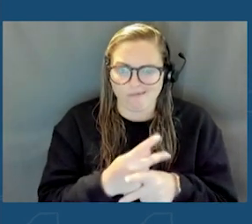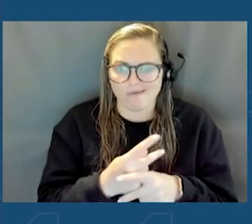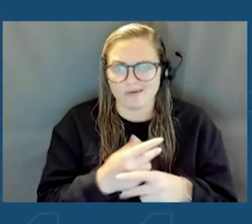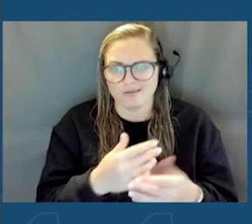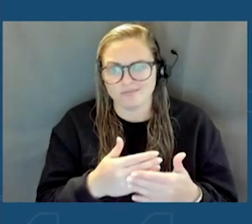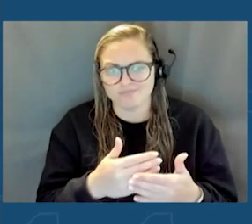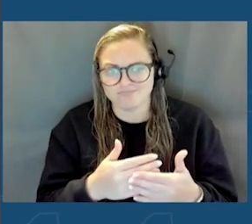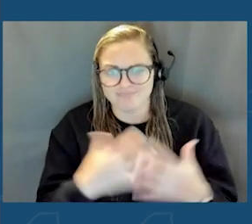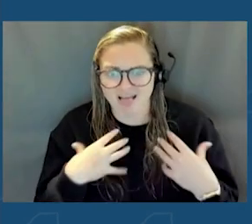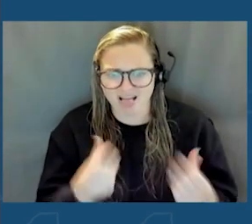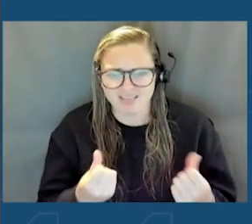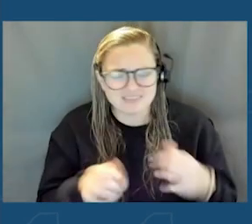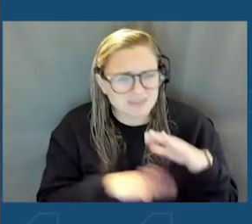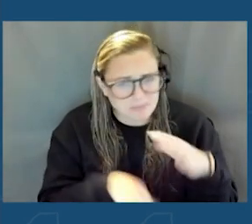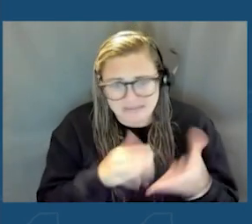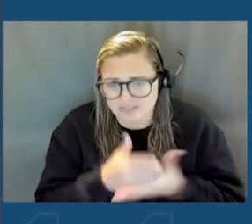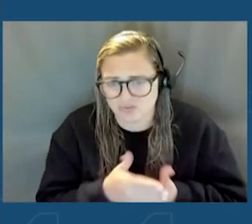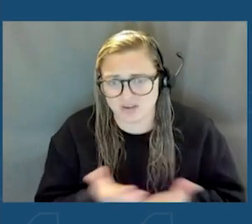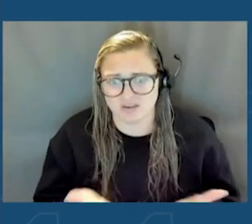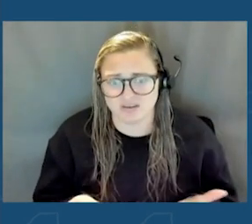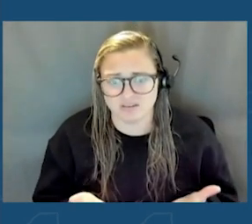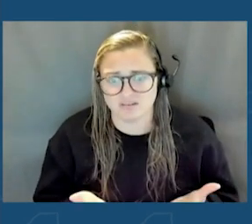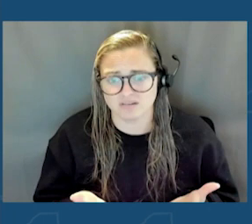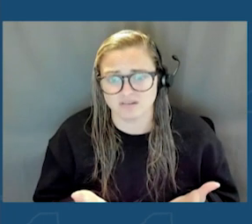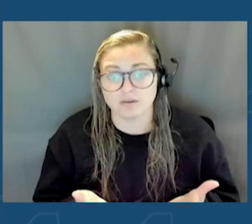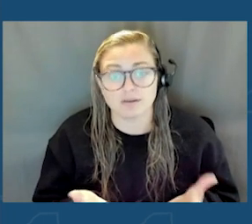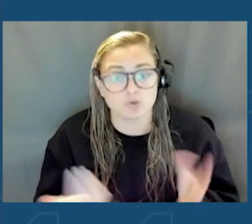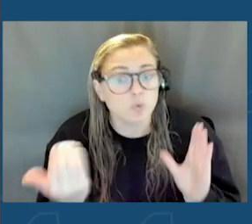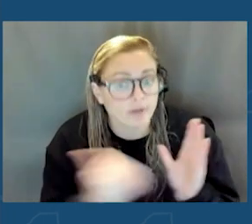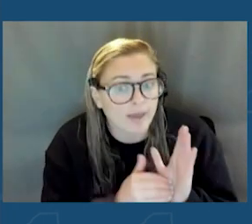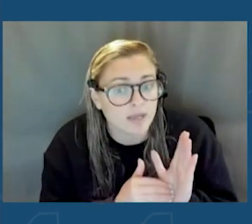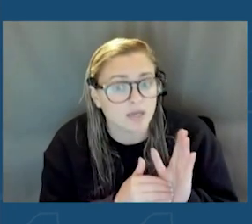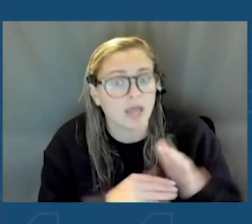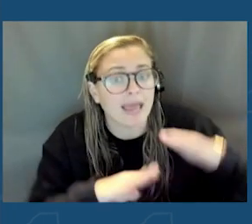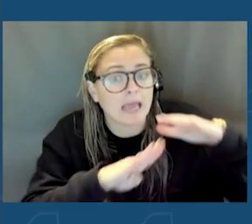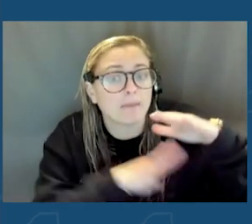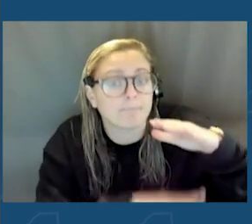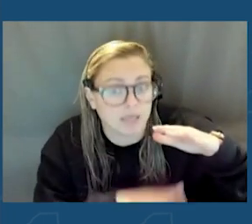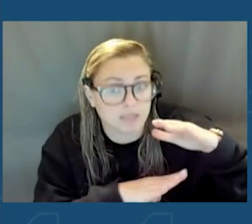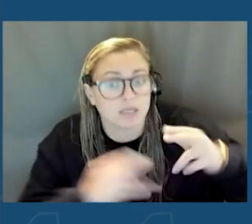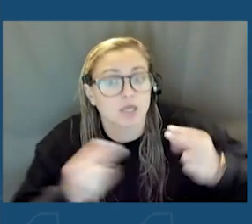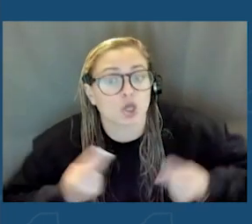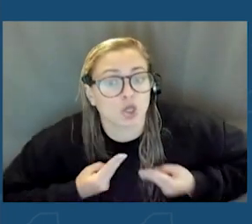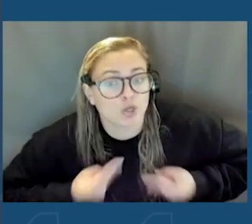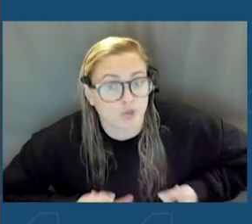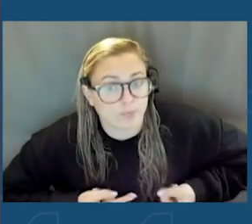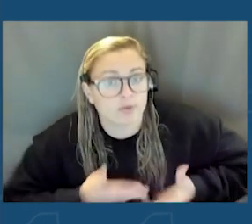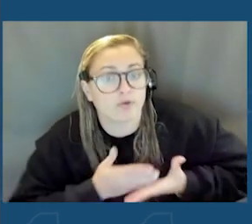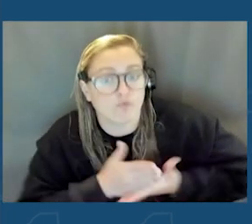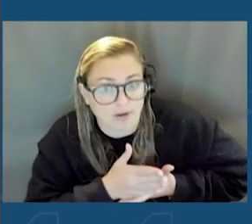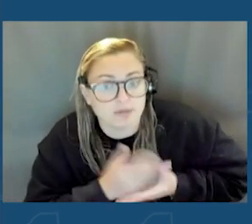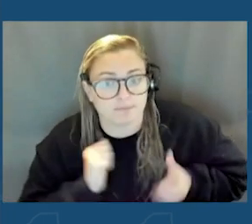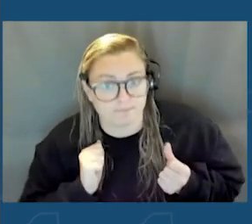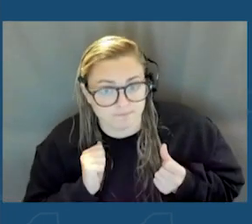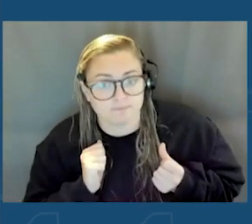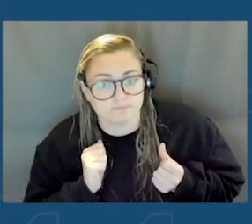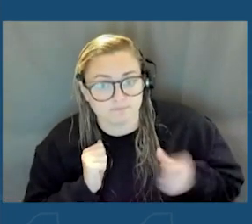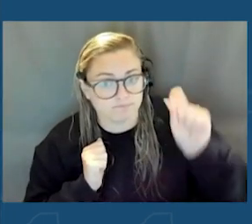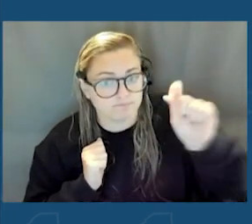basic human right. Let me say that again, a basic human right.